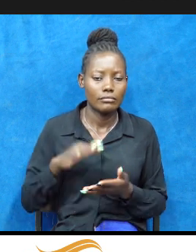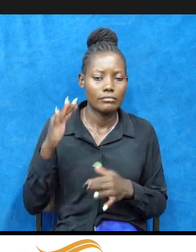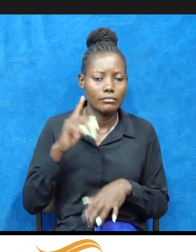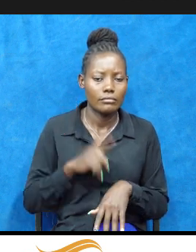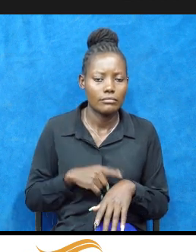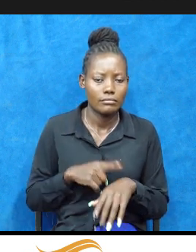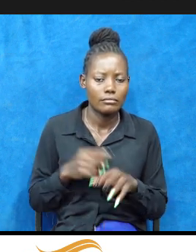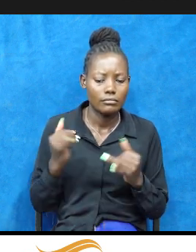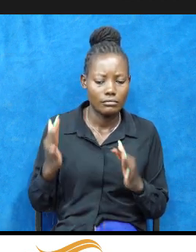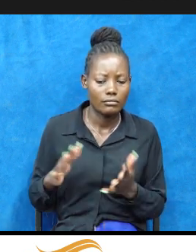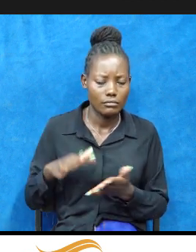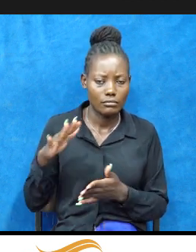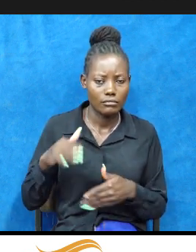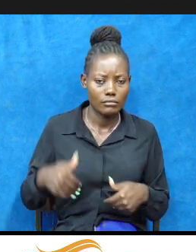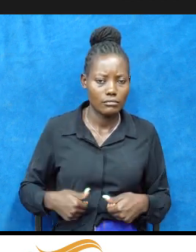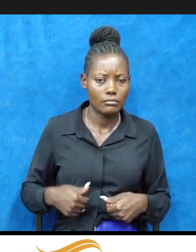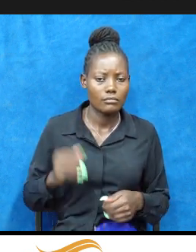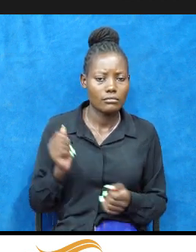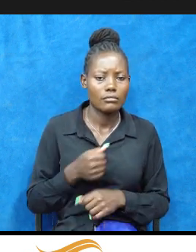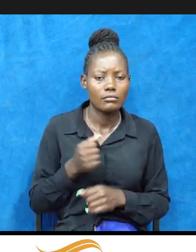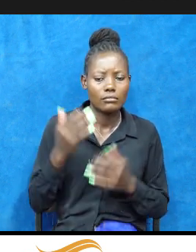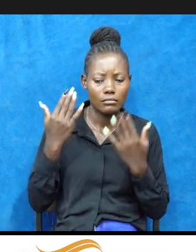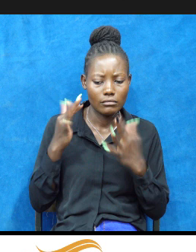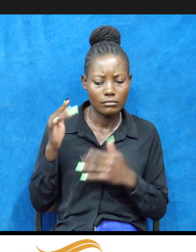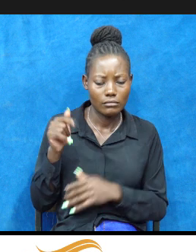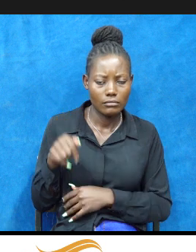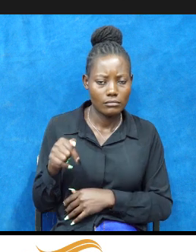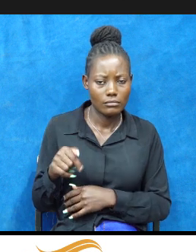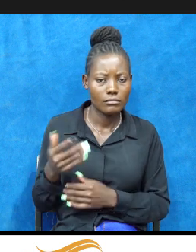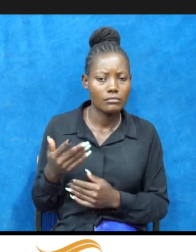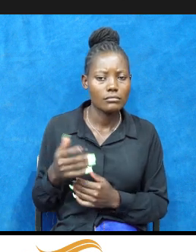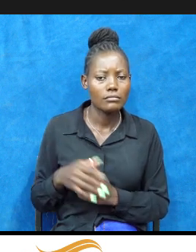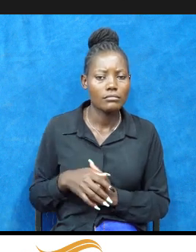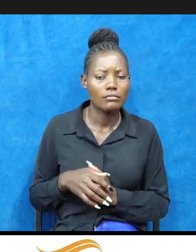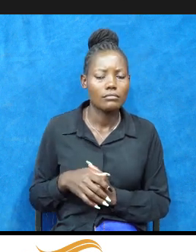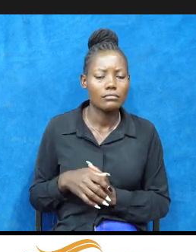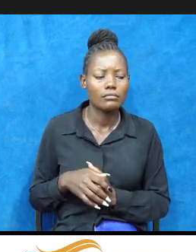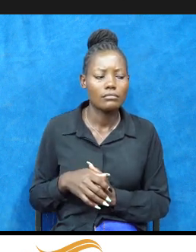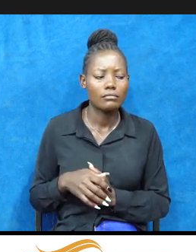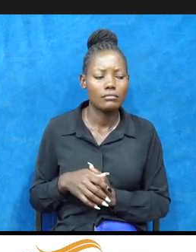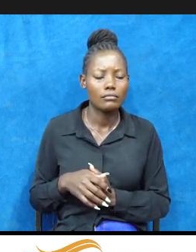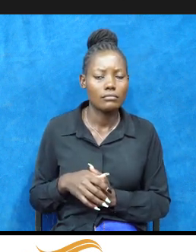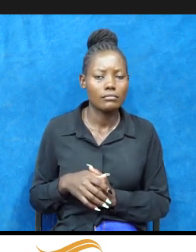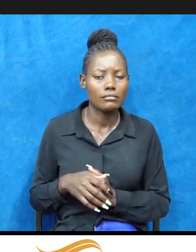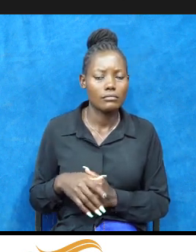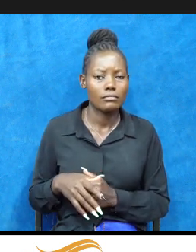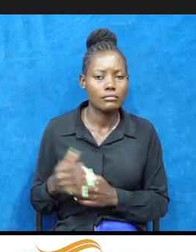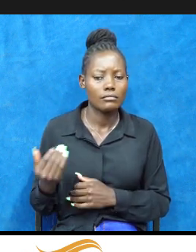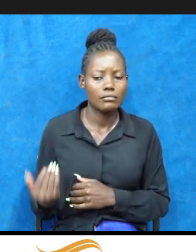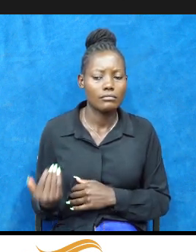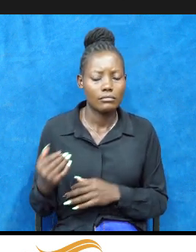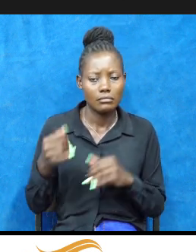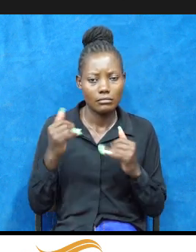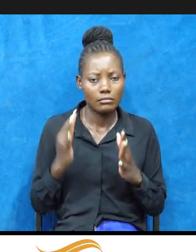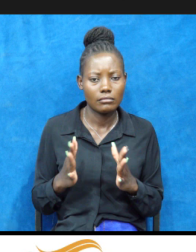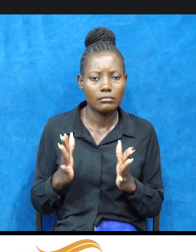Most athletes, especially young athletes, won't be able to finish this drill. I've seen very, very few kids finish it the first time of the younger